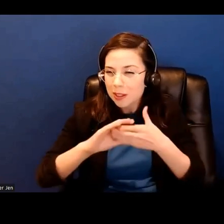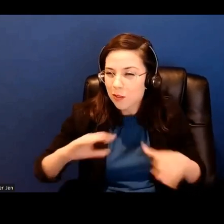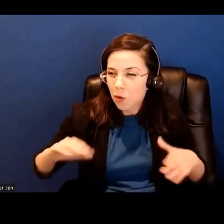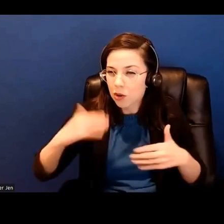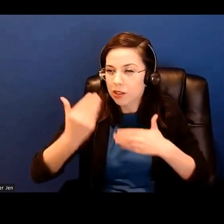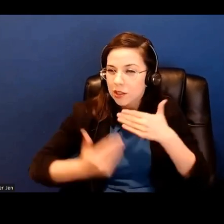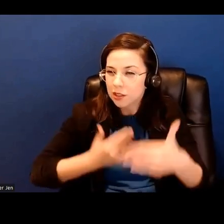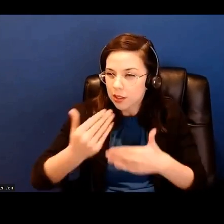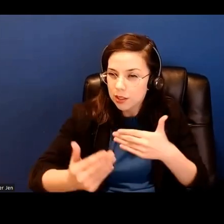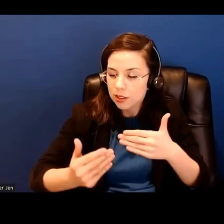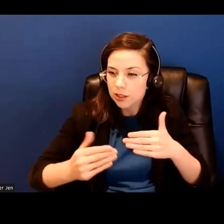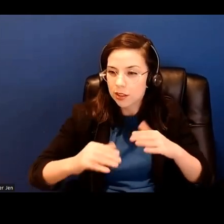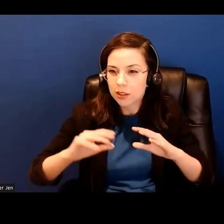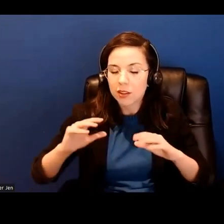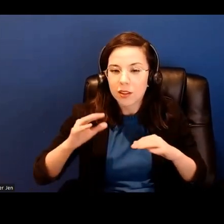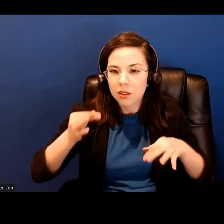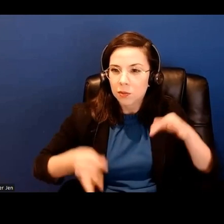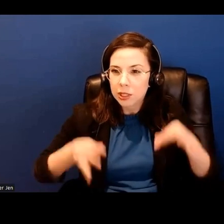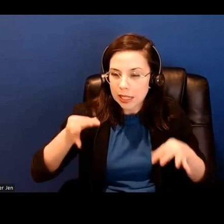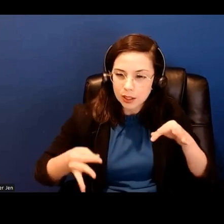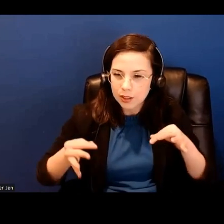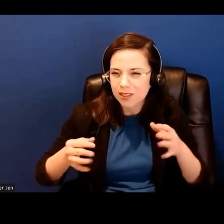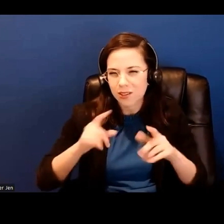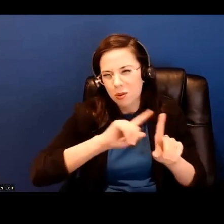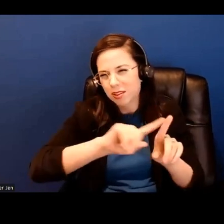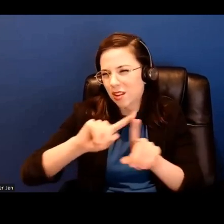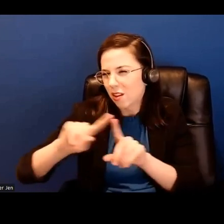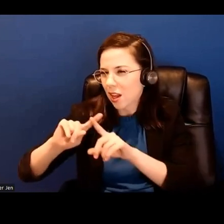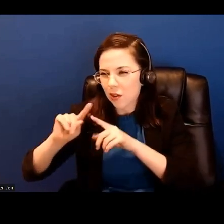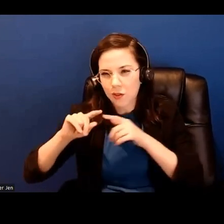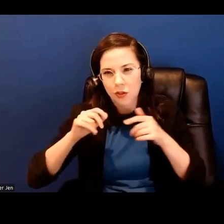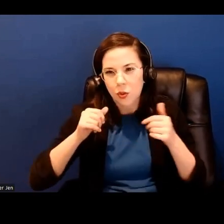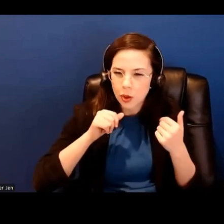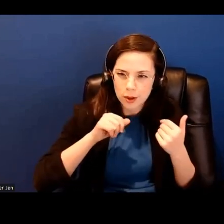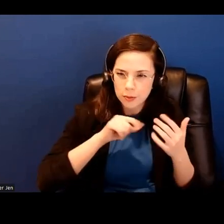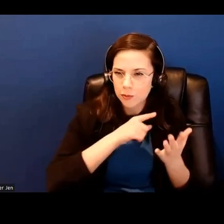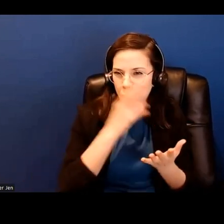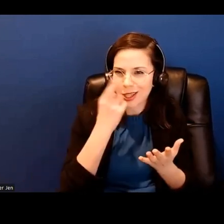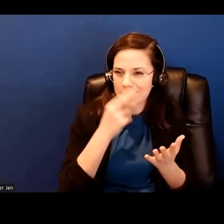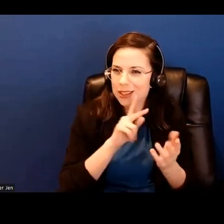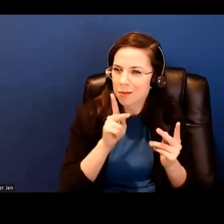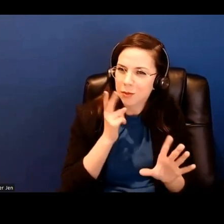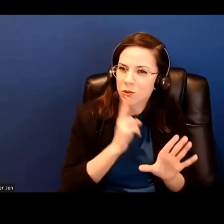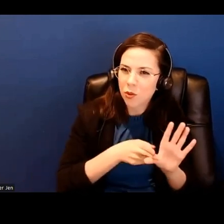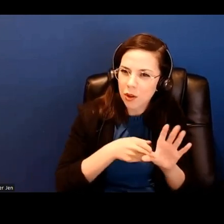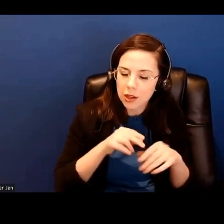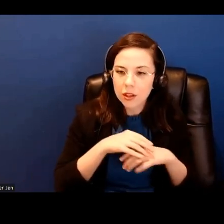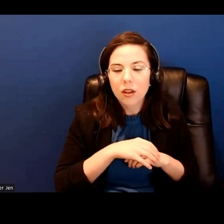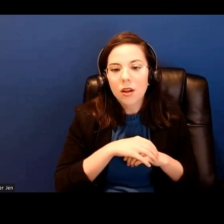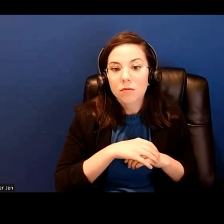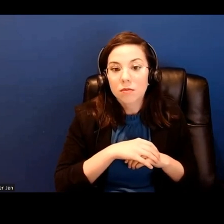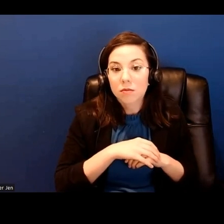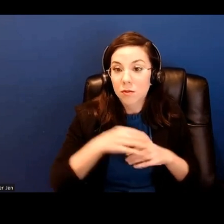there's somewhat different avenues of programming for those various ways in. What we share with the